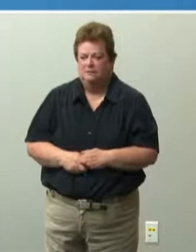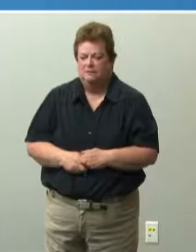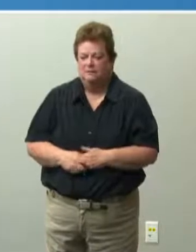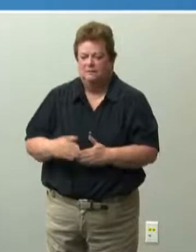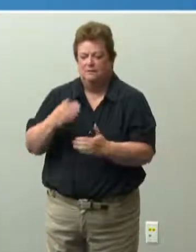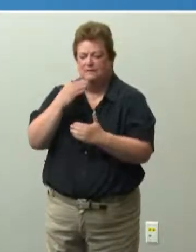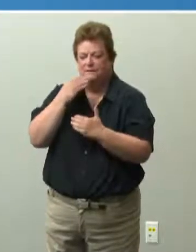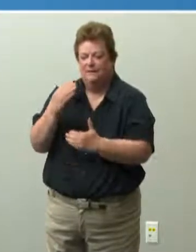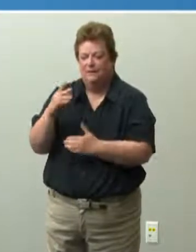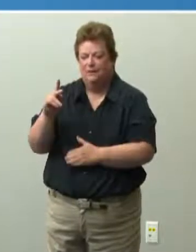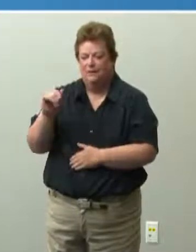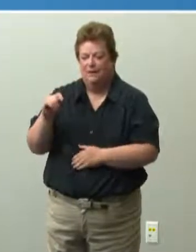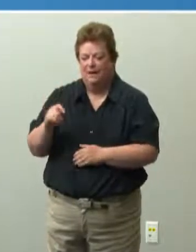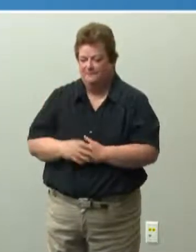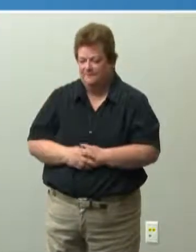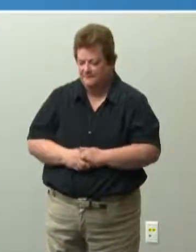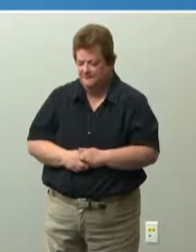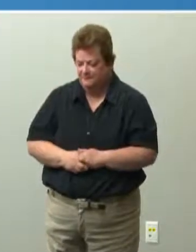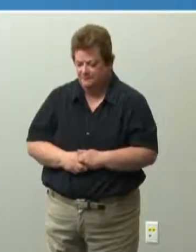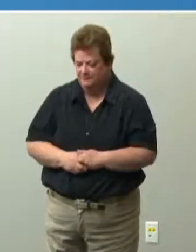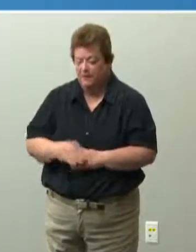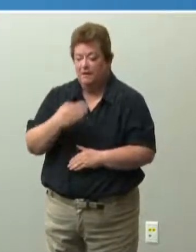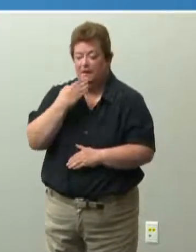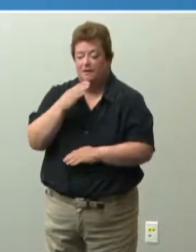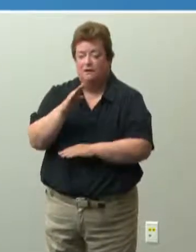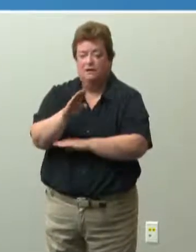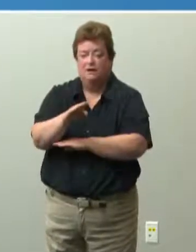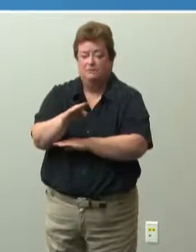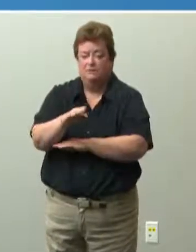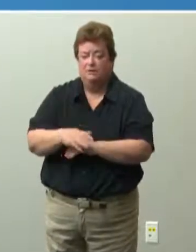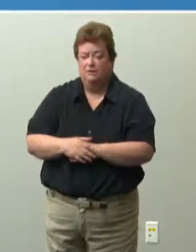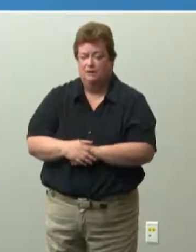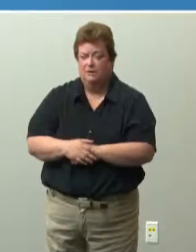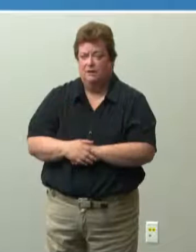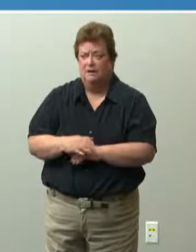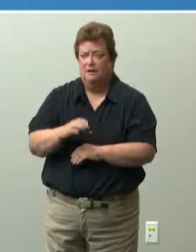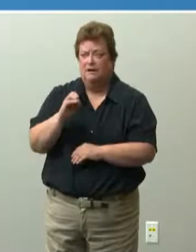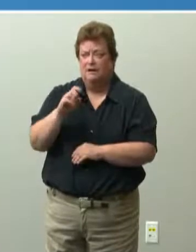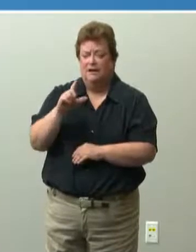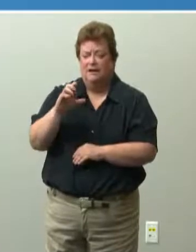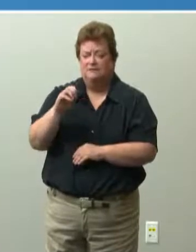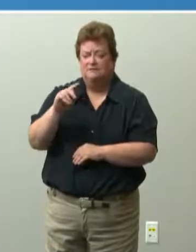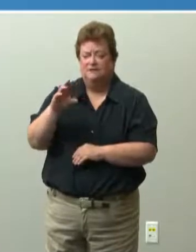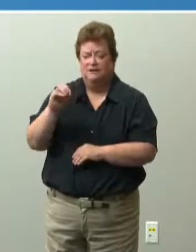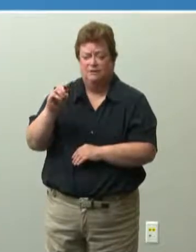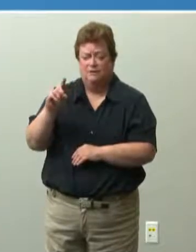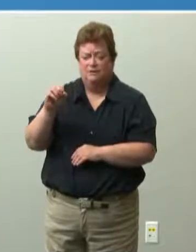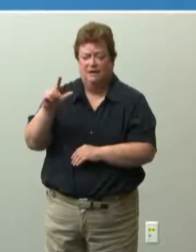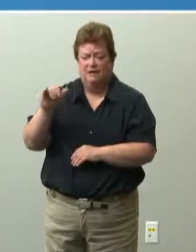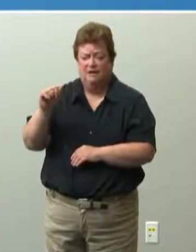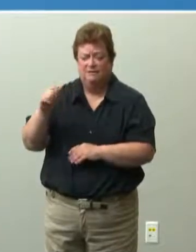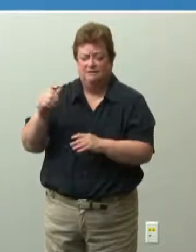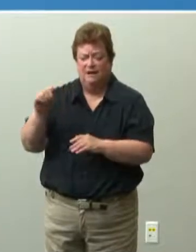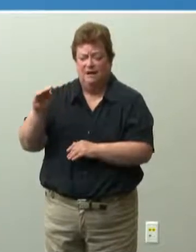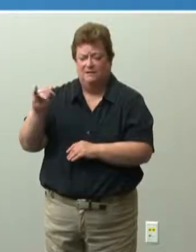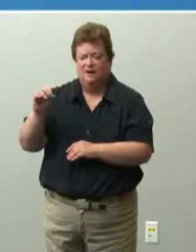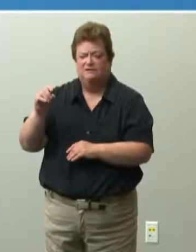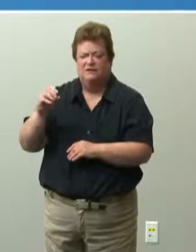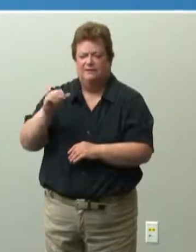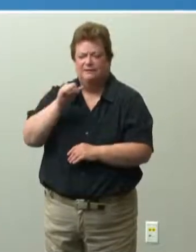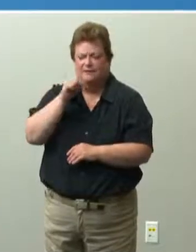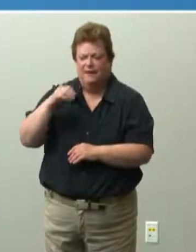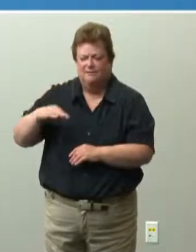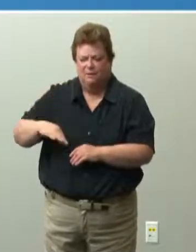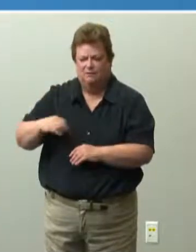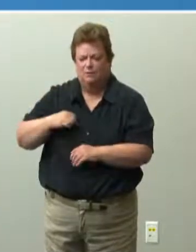Thank you, Pat. Good afternoon. El Centro de las Americas is a nonprofit organization, and we work